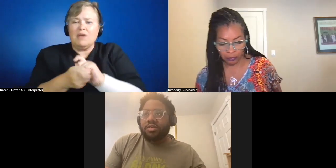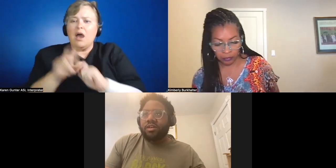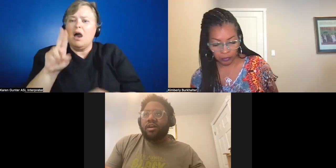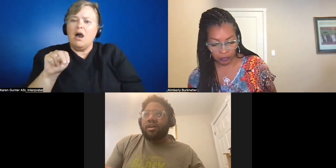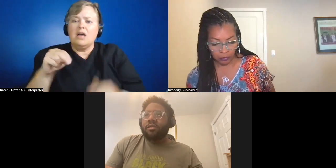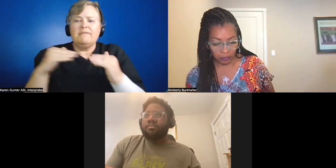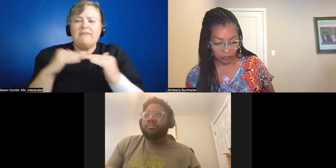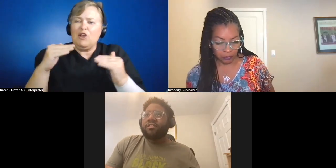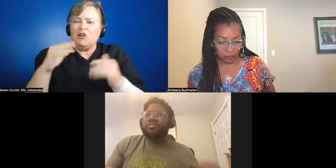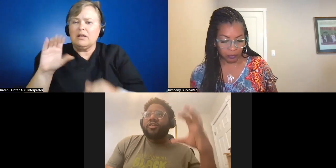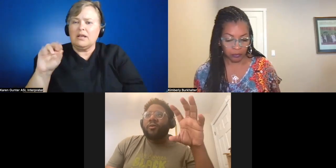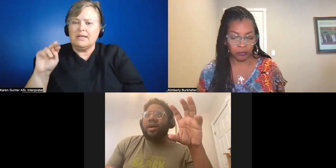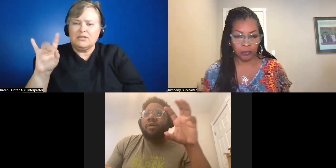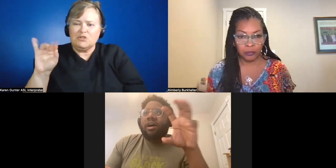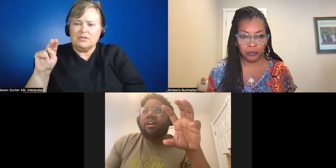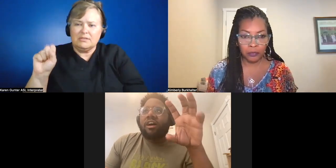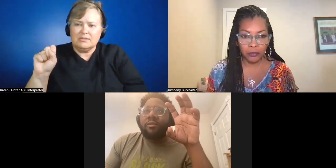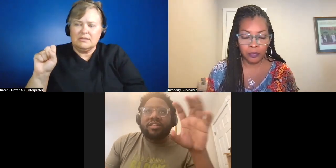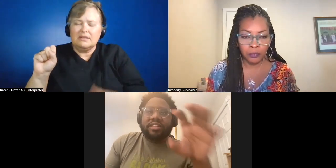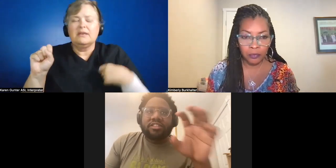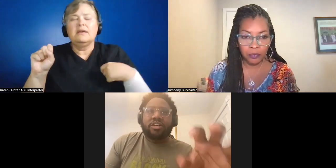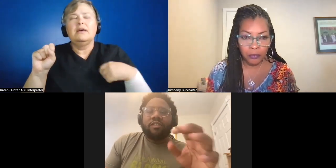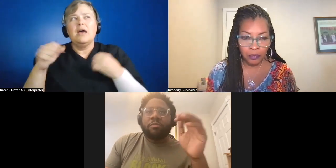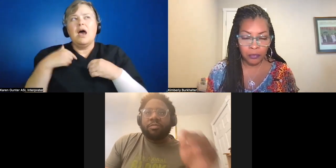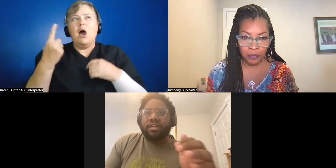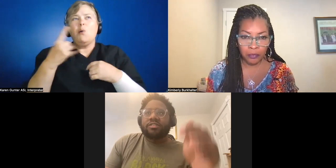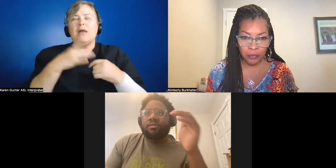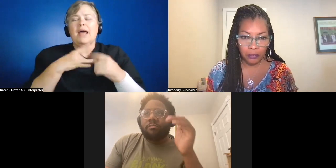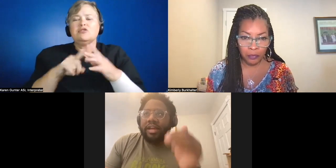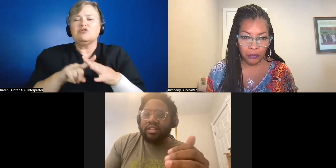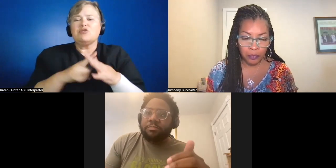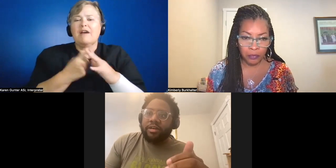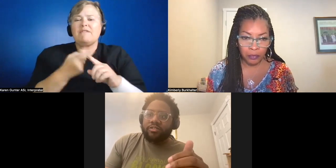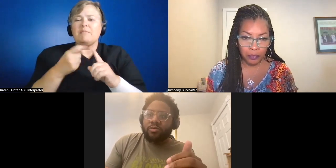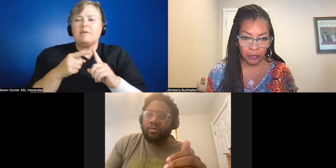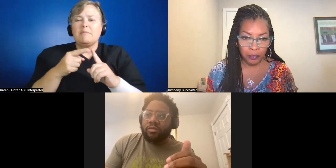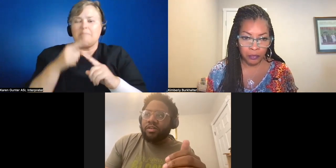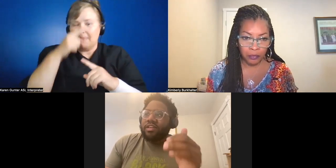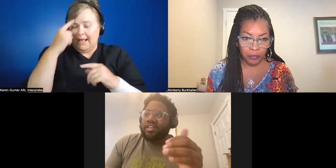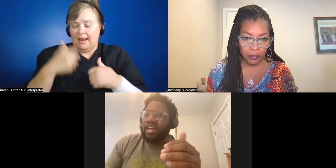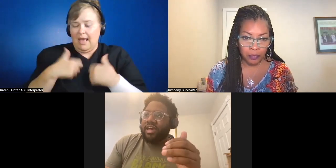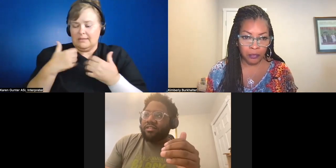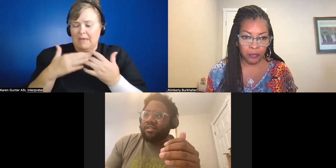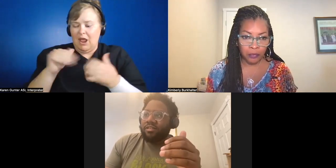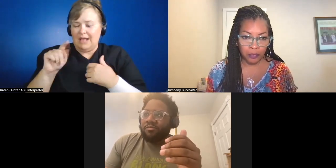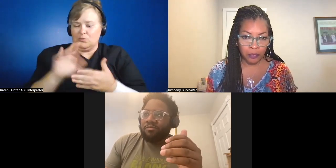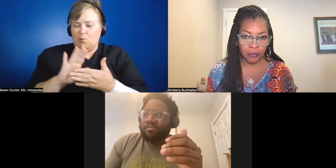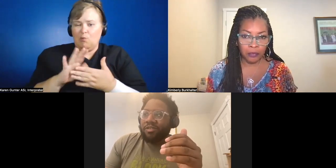conditions. So I always like to start from a place where Black Lives Matter at school is